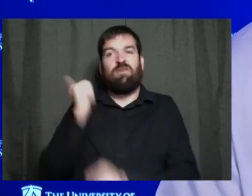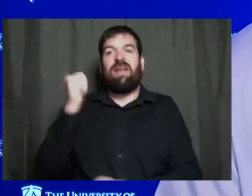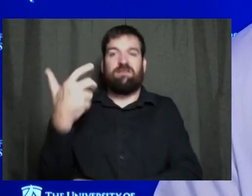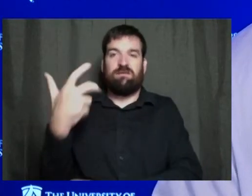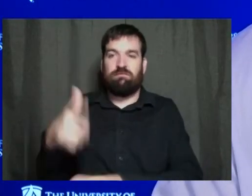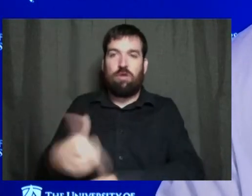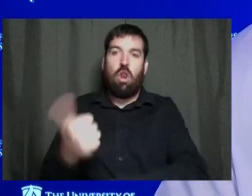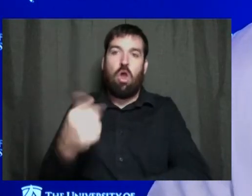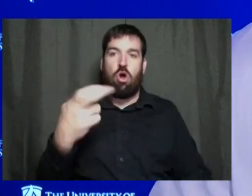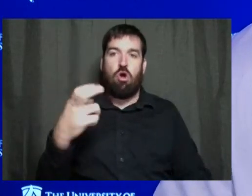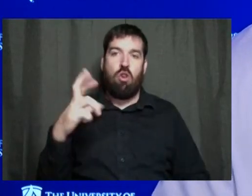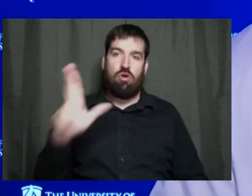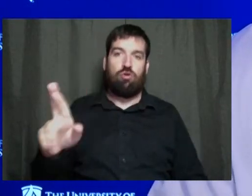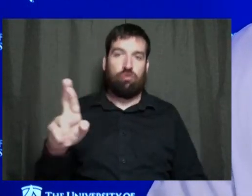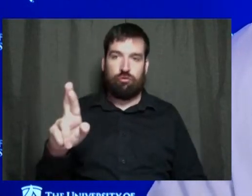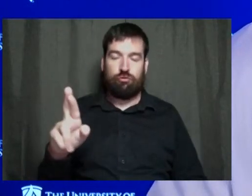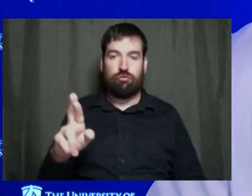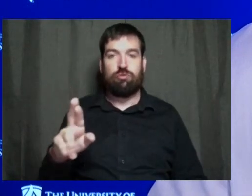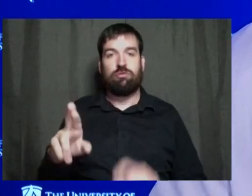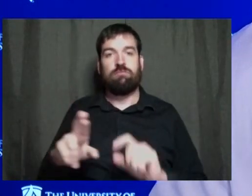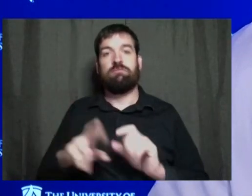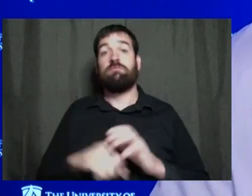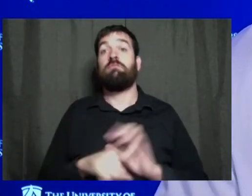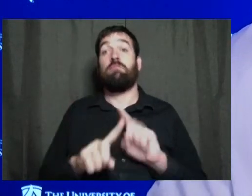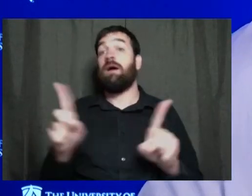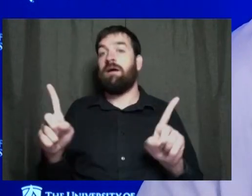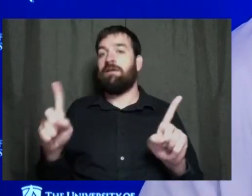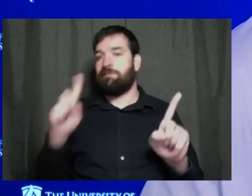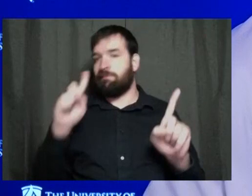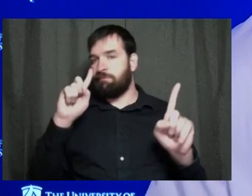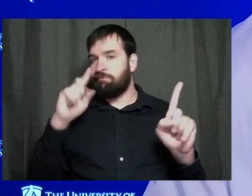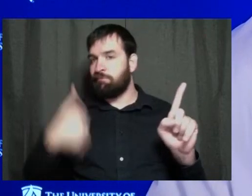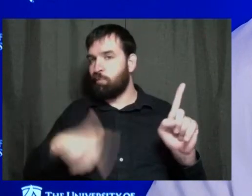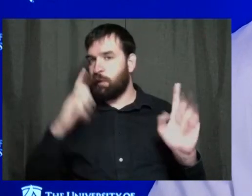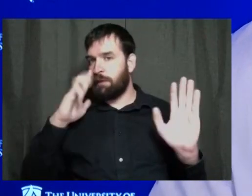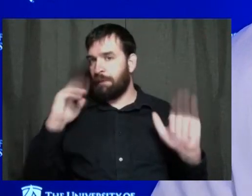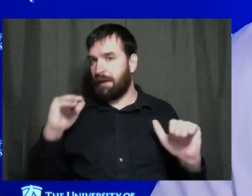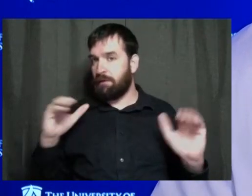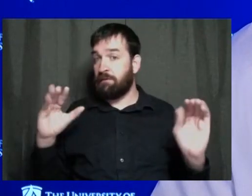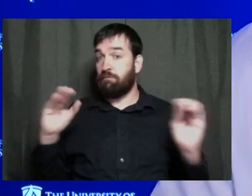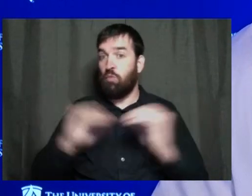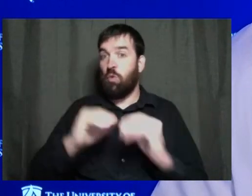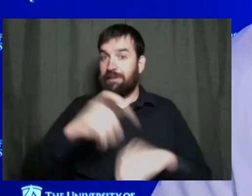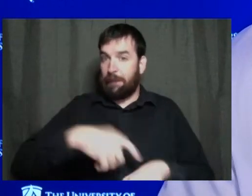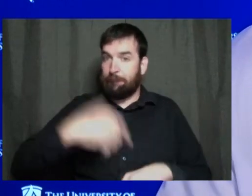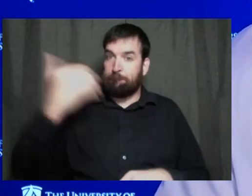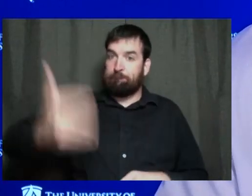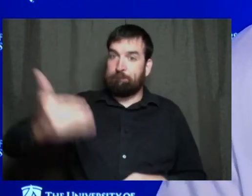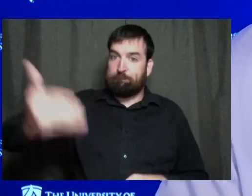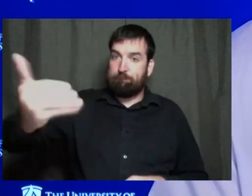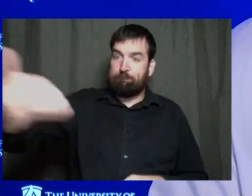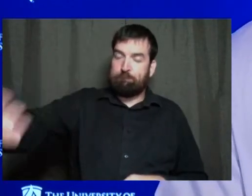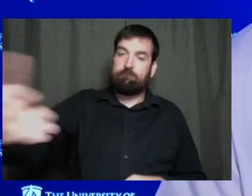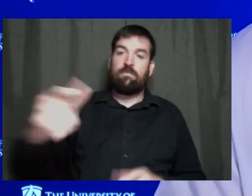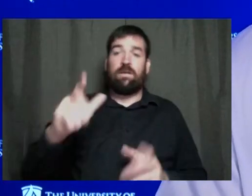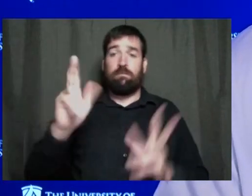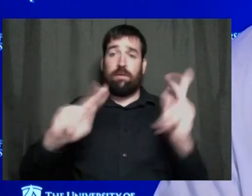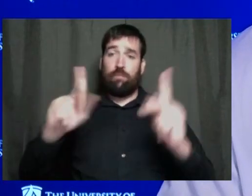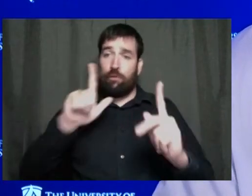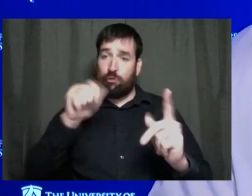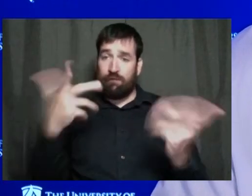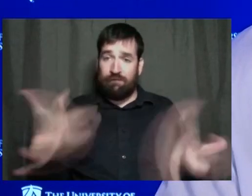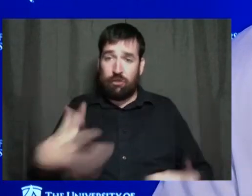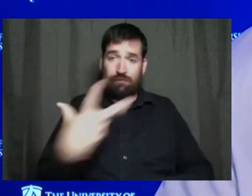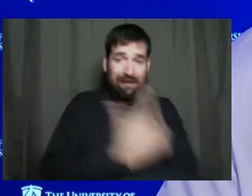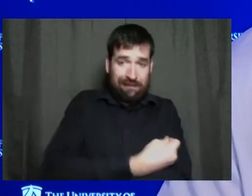vaccinated. But we expect, as more time goes on from those people that got vaccinated and got infected, that we'll have